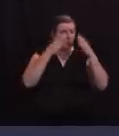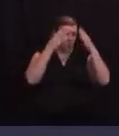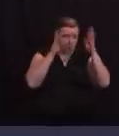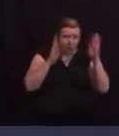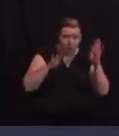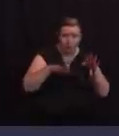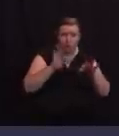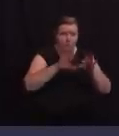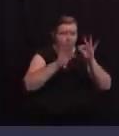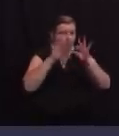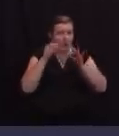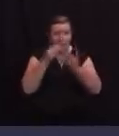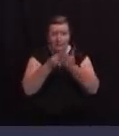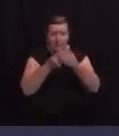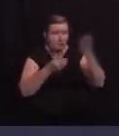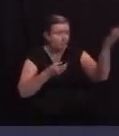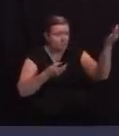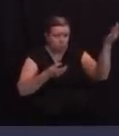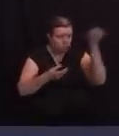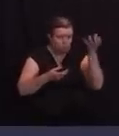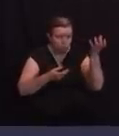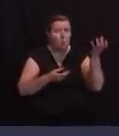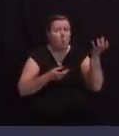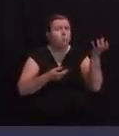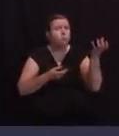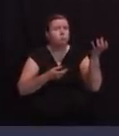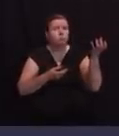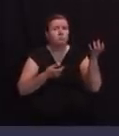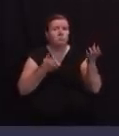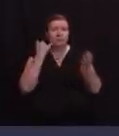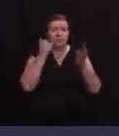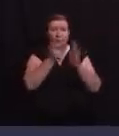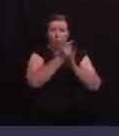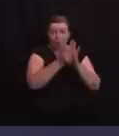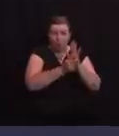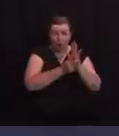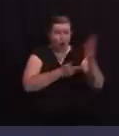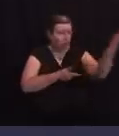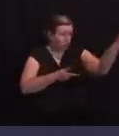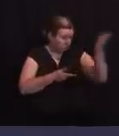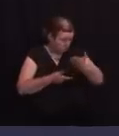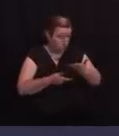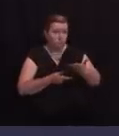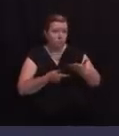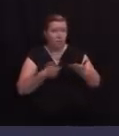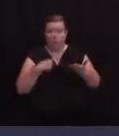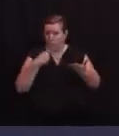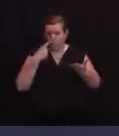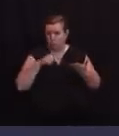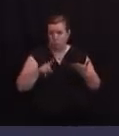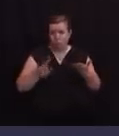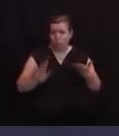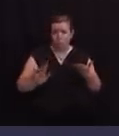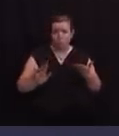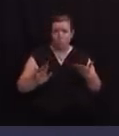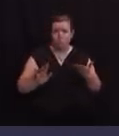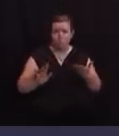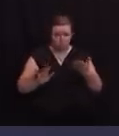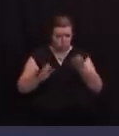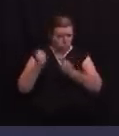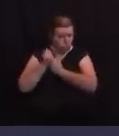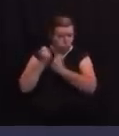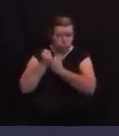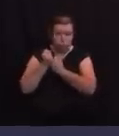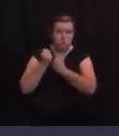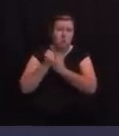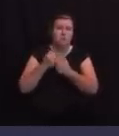more? Yes, if the legislation came our way, is that something that we would be supportive and